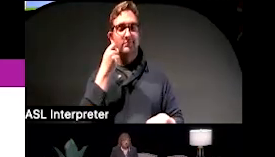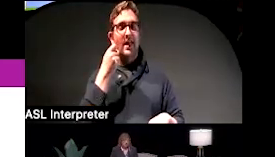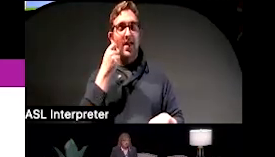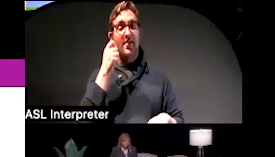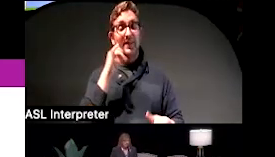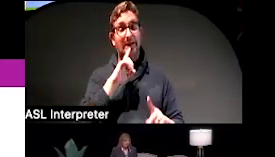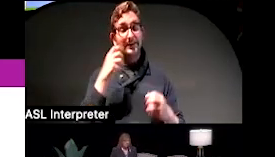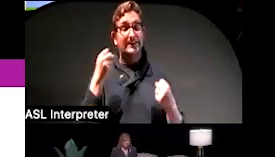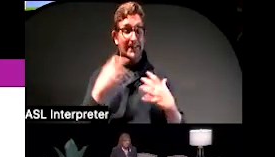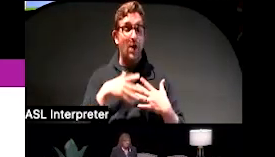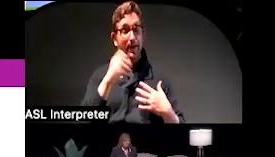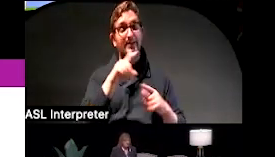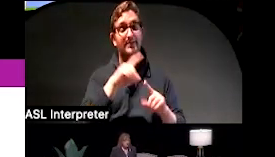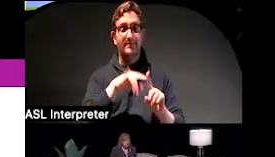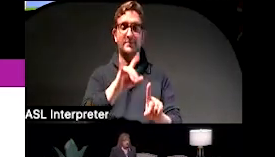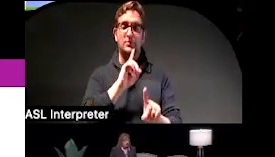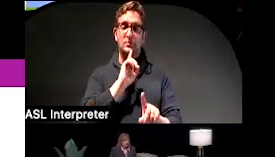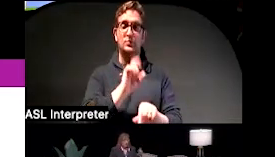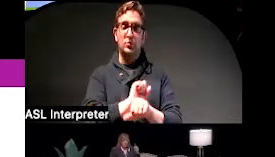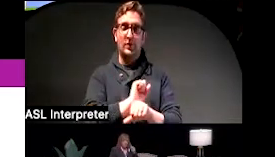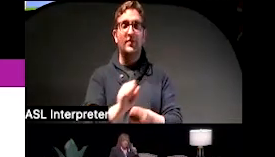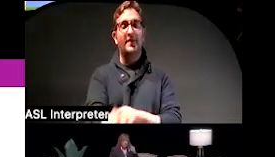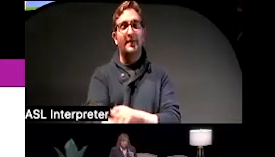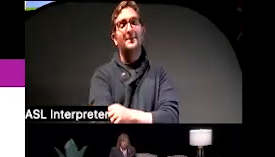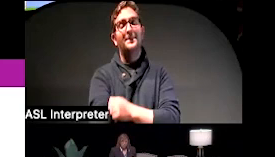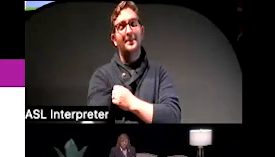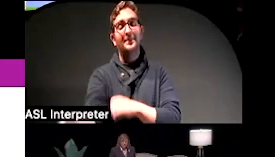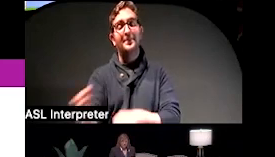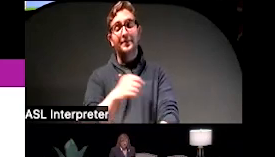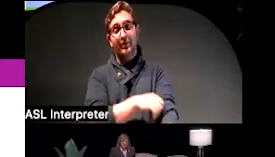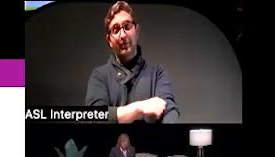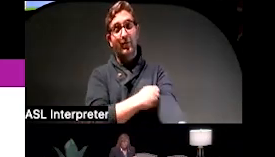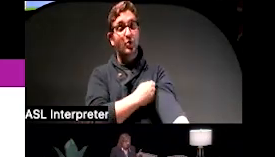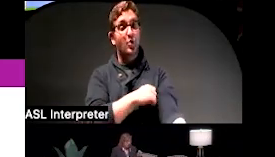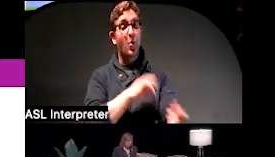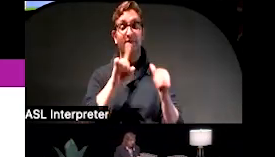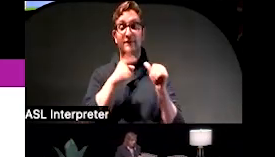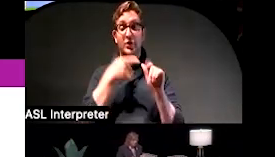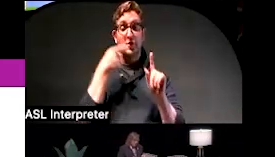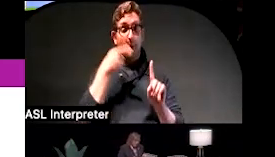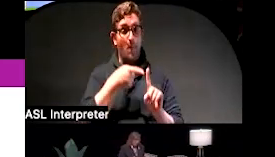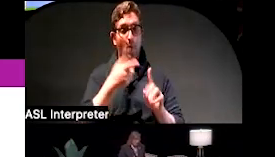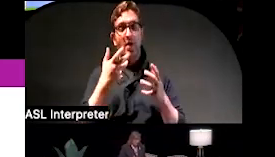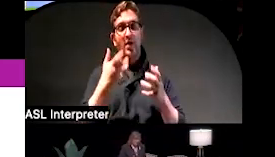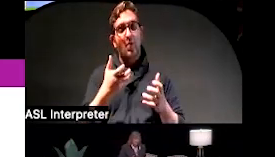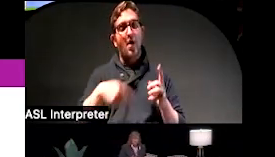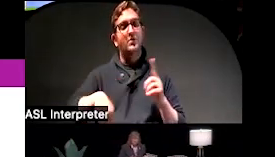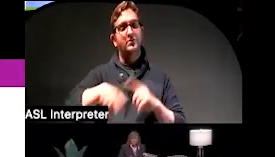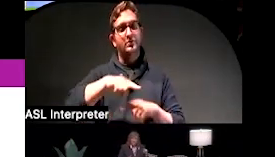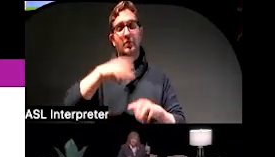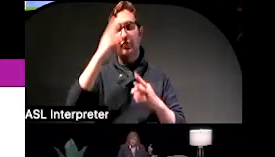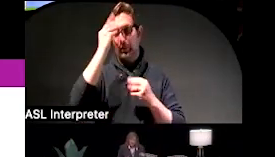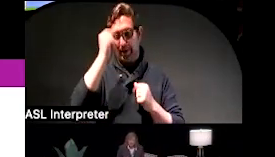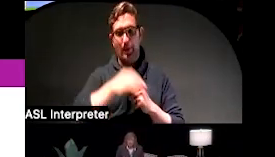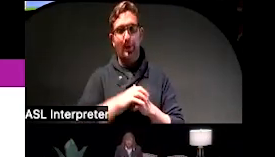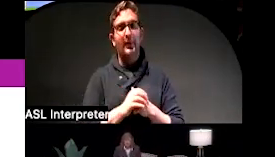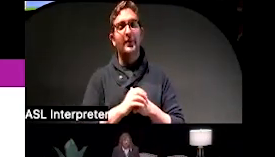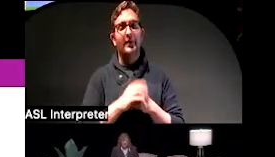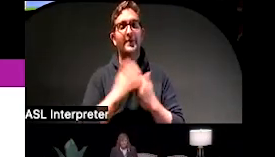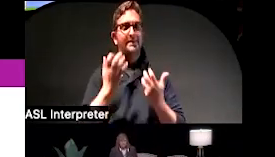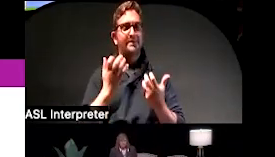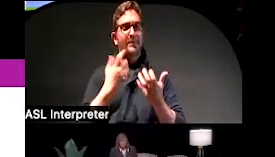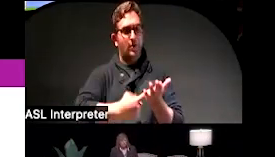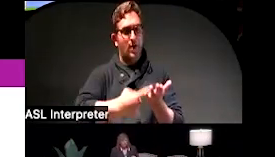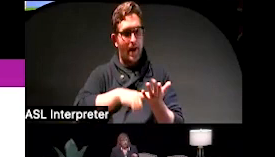is the truth. So the first point I want you to think about, and I want to talk